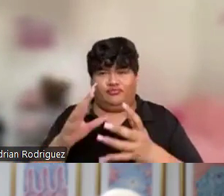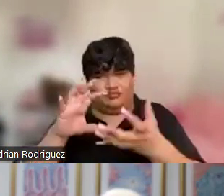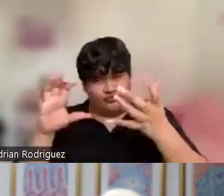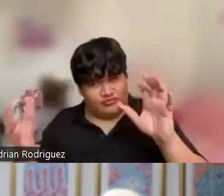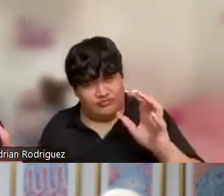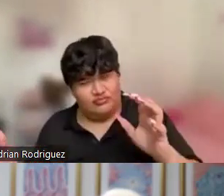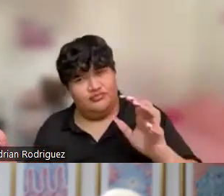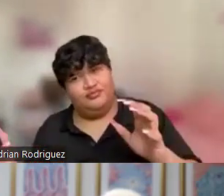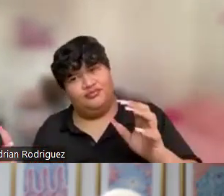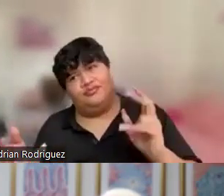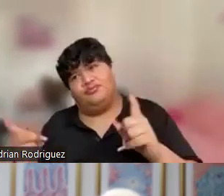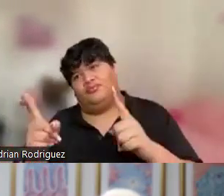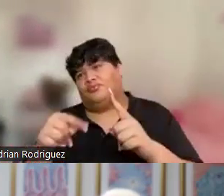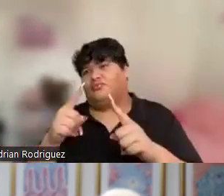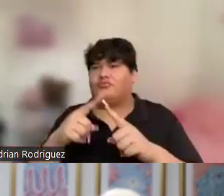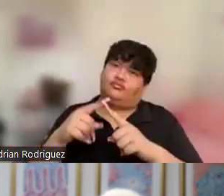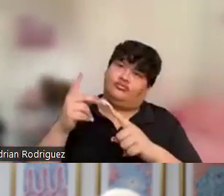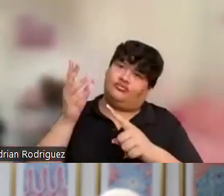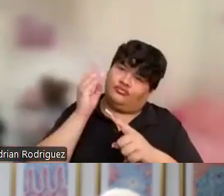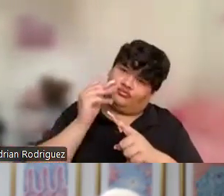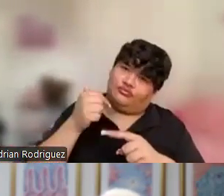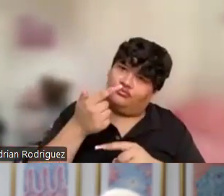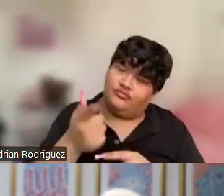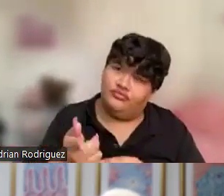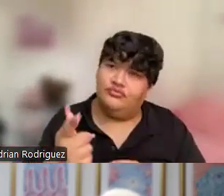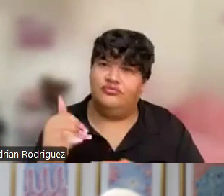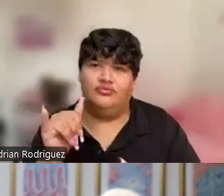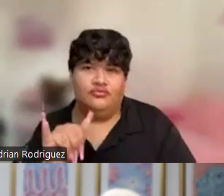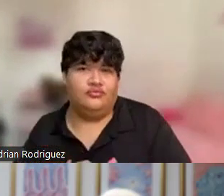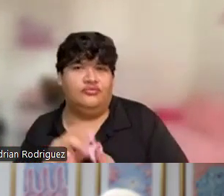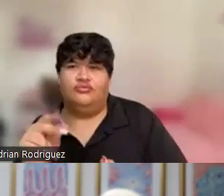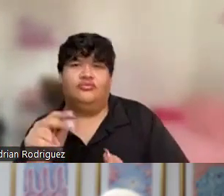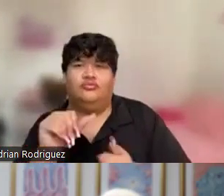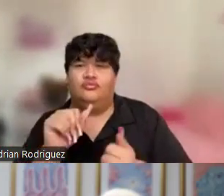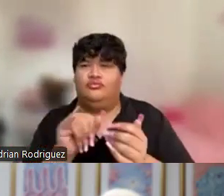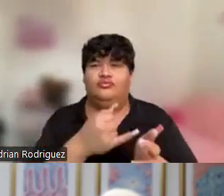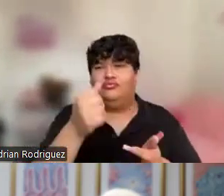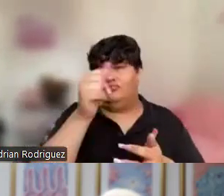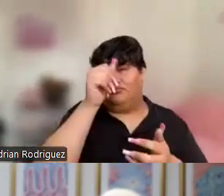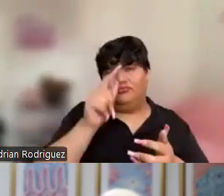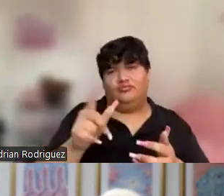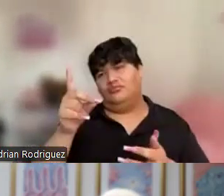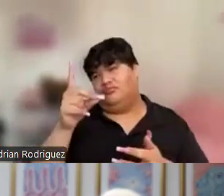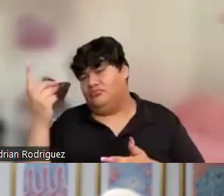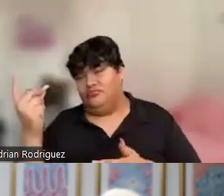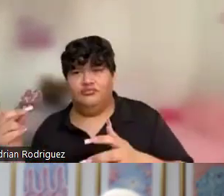confusing when medical professionals are telling me that, oh, it's just Alzheimer's dementia, and some of these